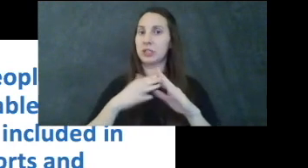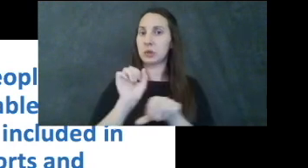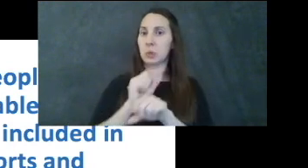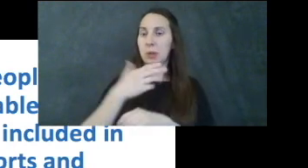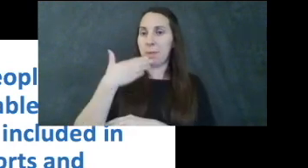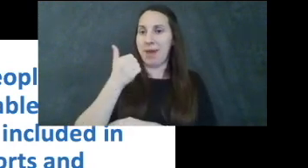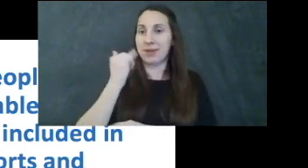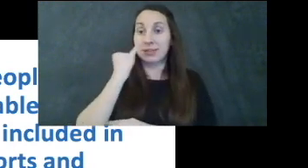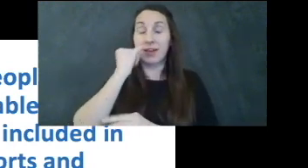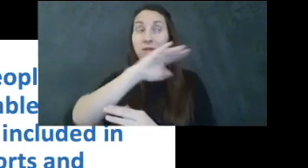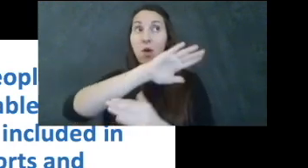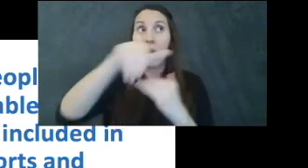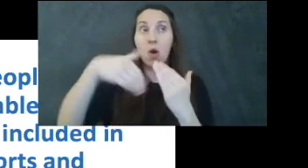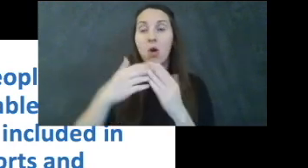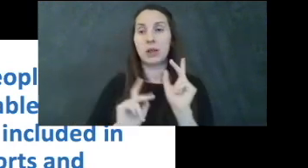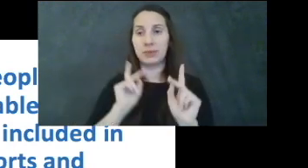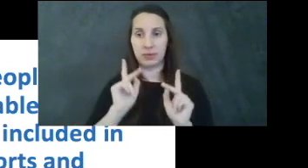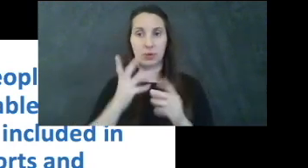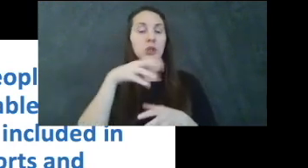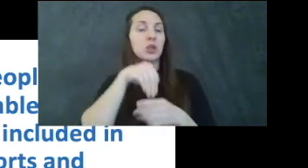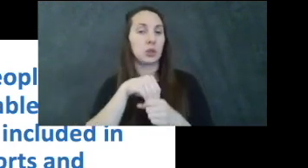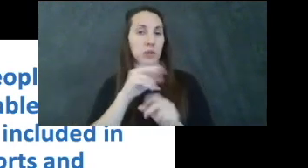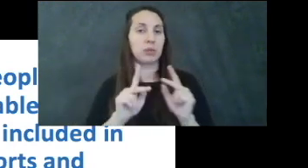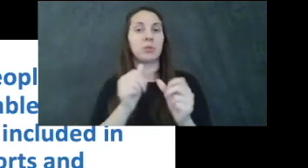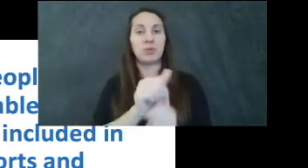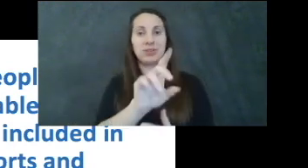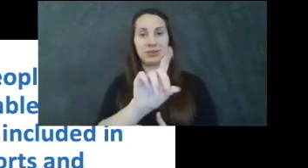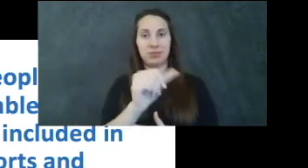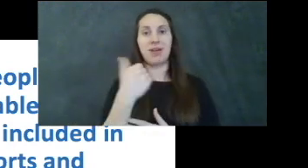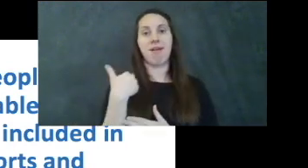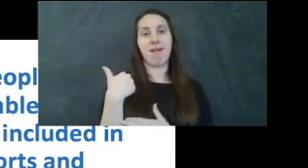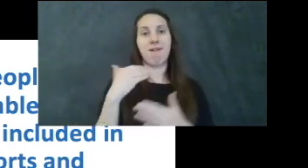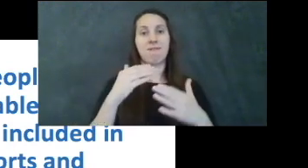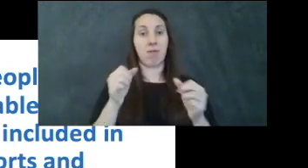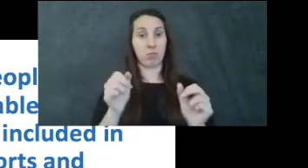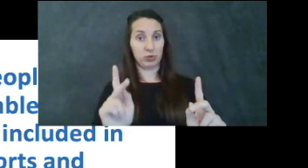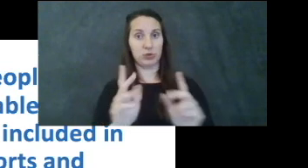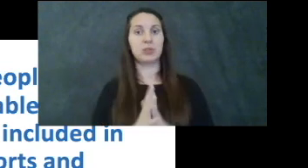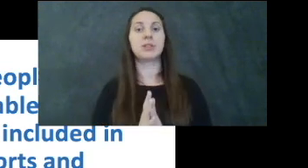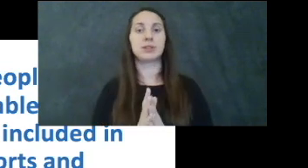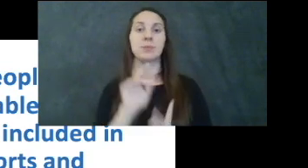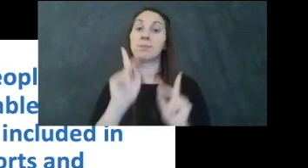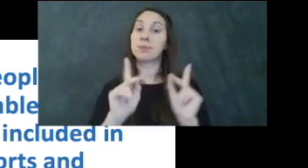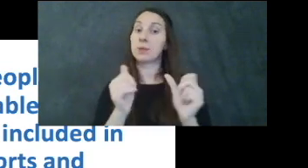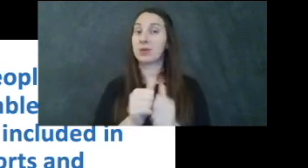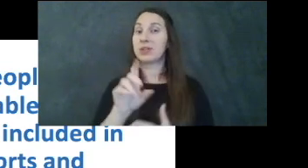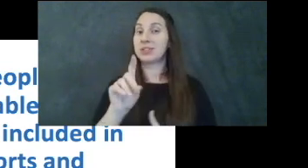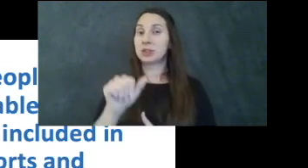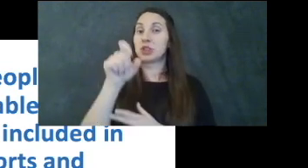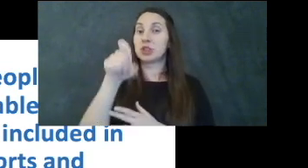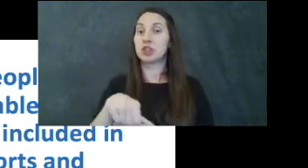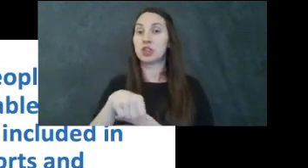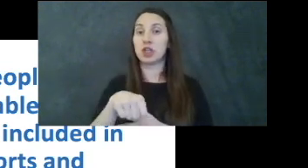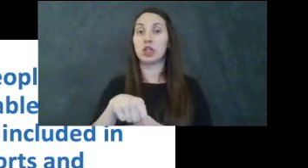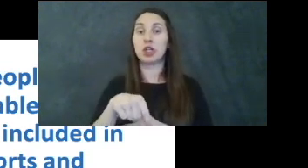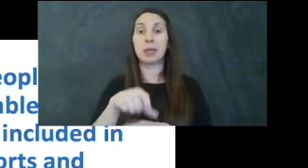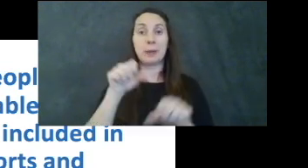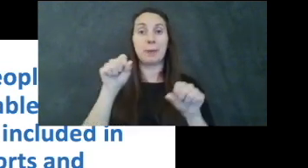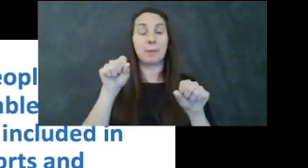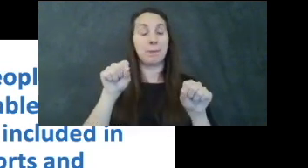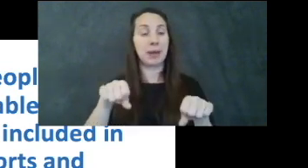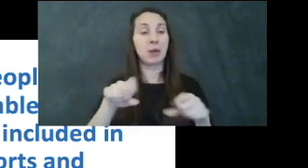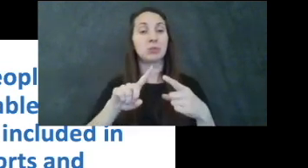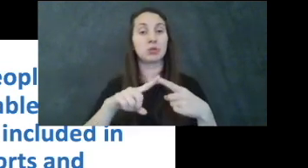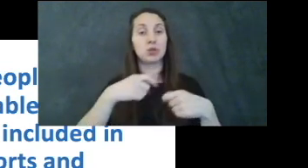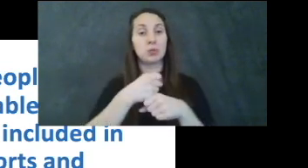disabilities, have opportunities, and that people with disabilities should be at decision-making tables just like everyone else.